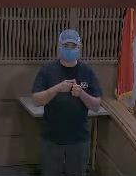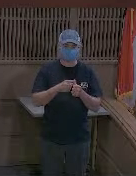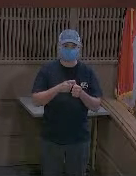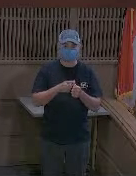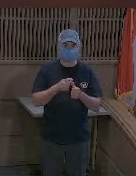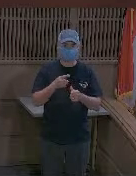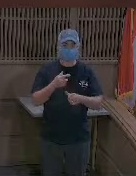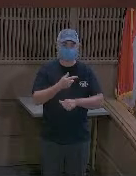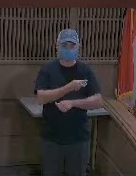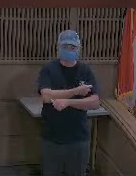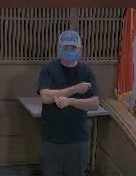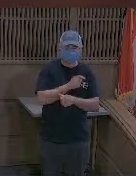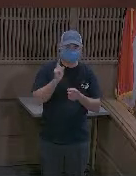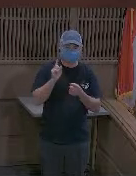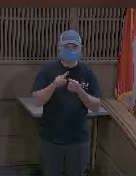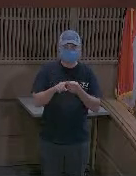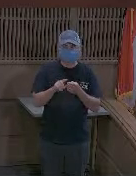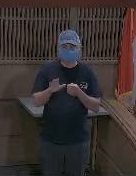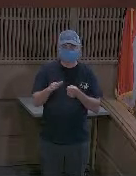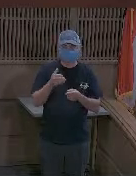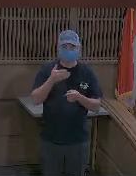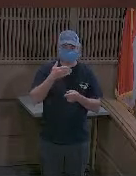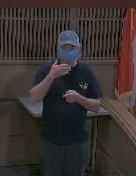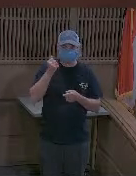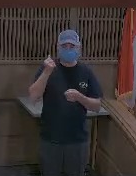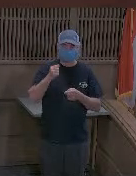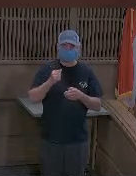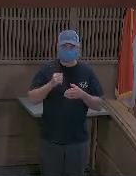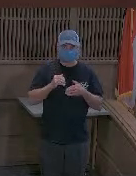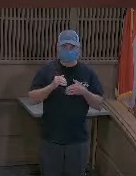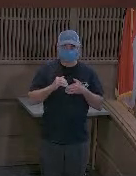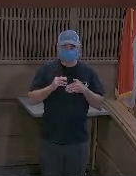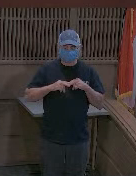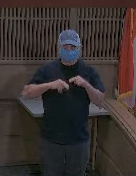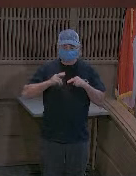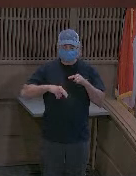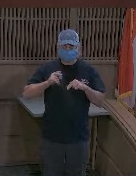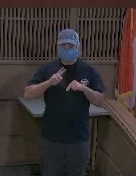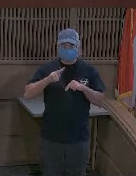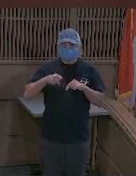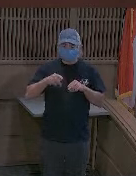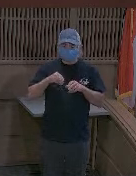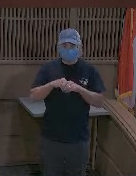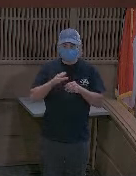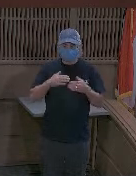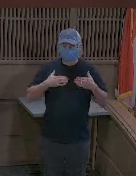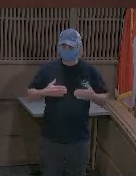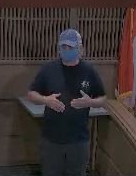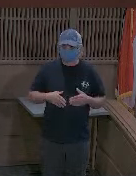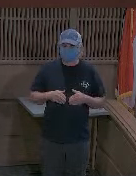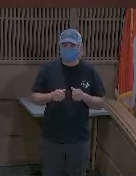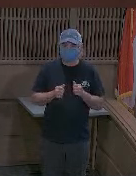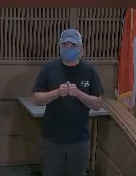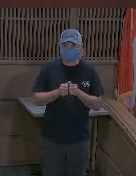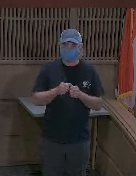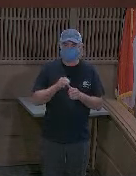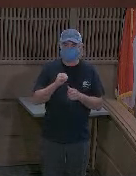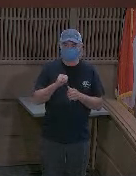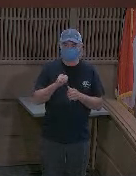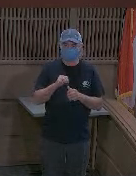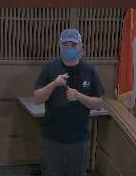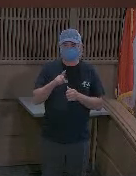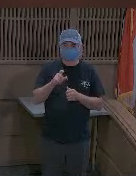until you get your best potential maximum protection. And with the Moderna, it's roughly, I